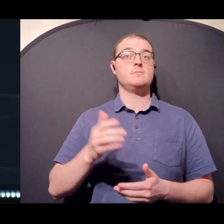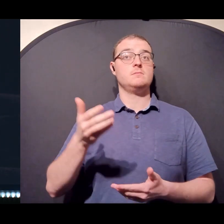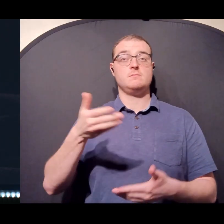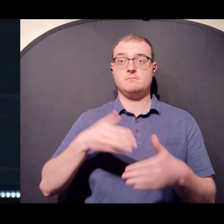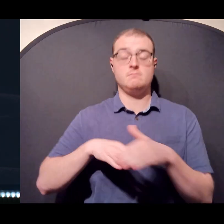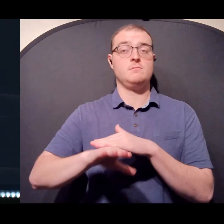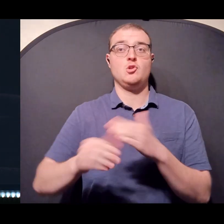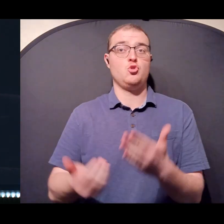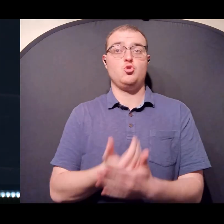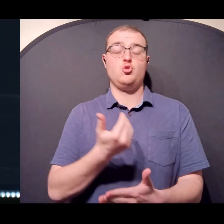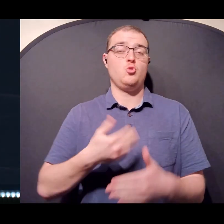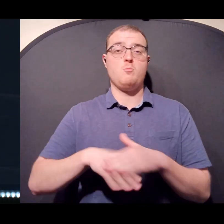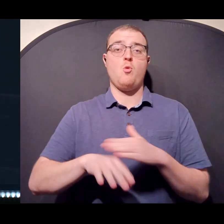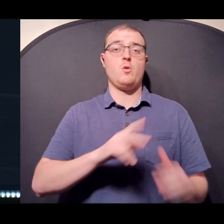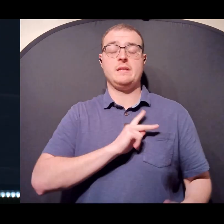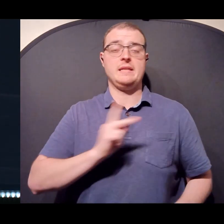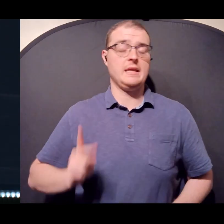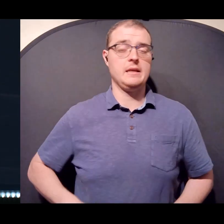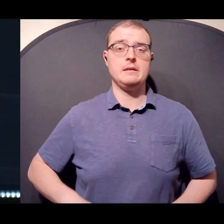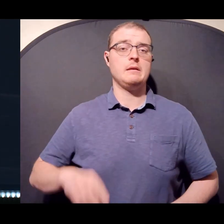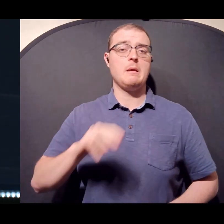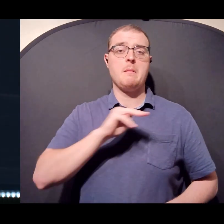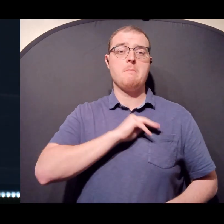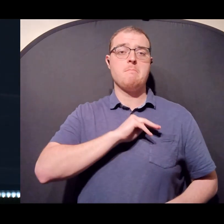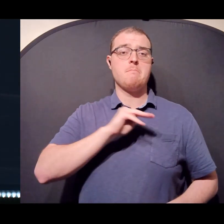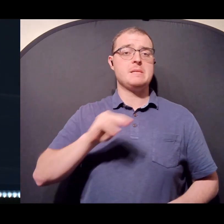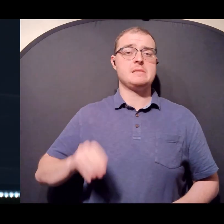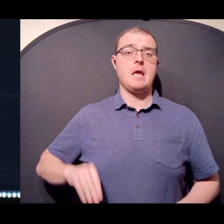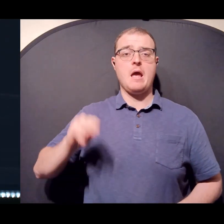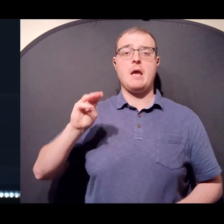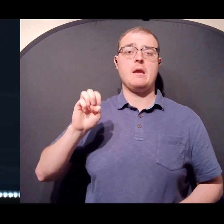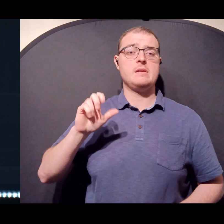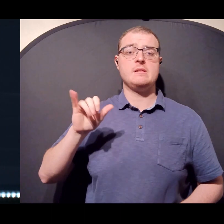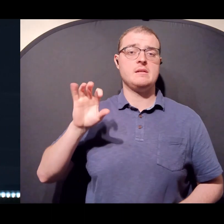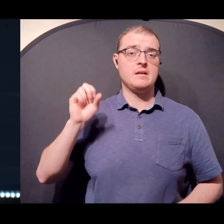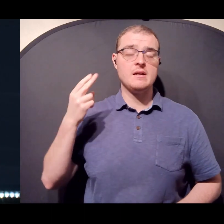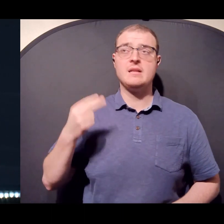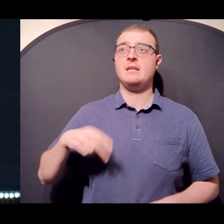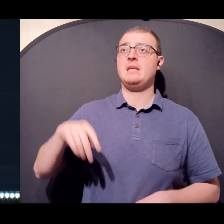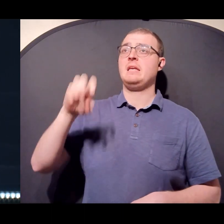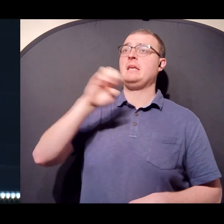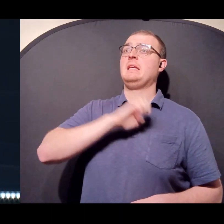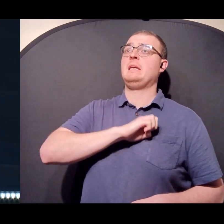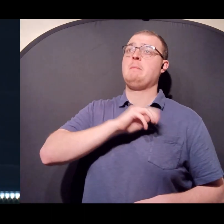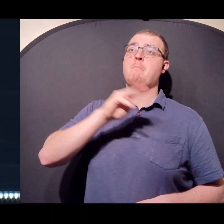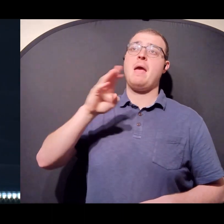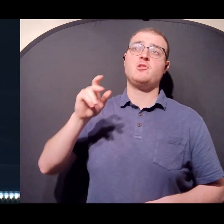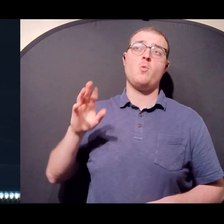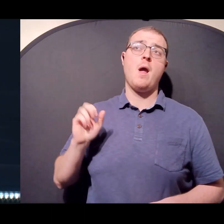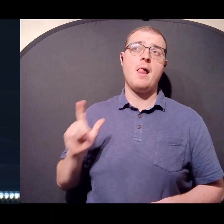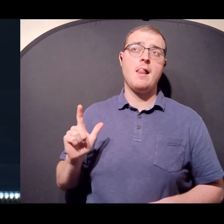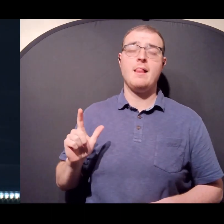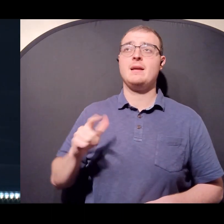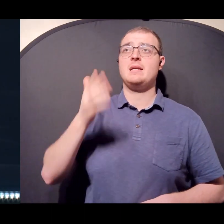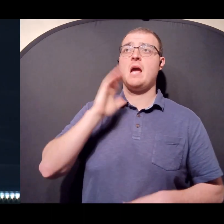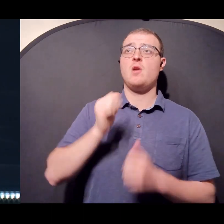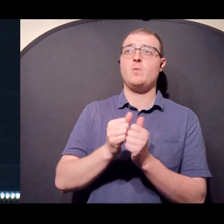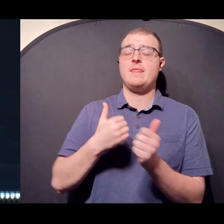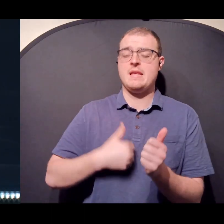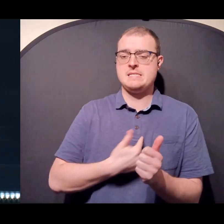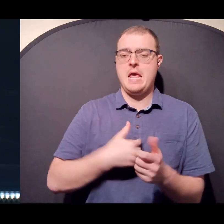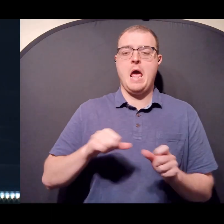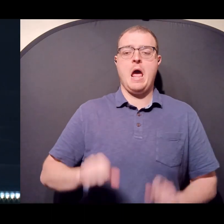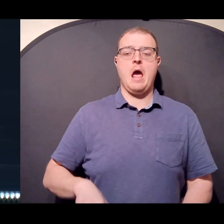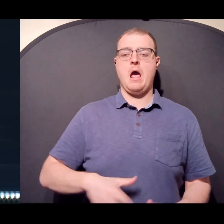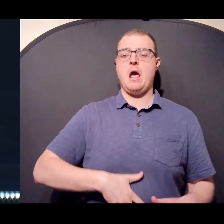introduction of the coming king, the newborn king, the Messiah of the world. He's the Emmanuel, God with us. How can it